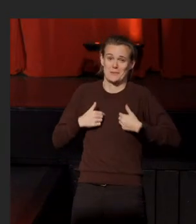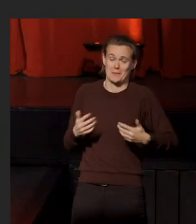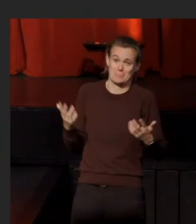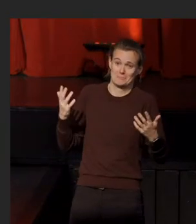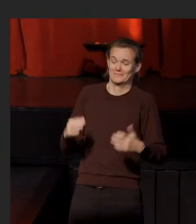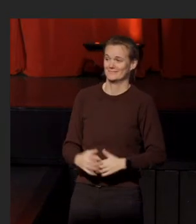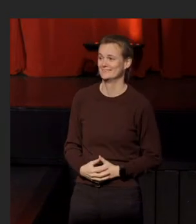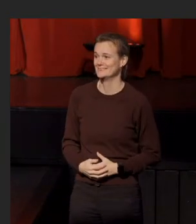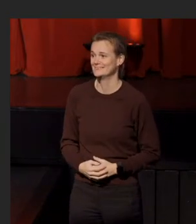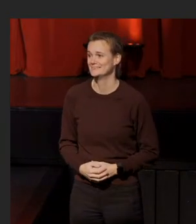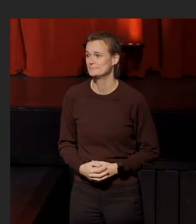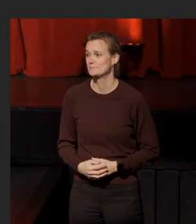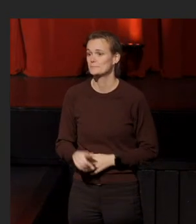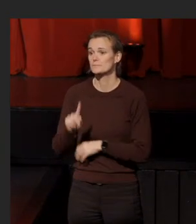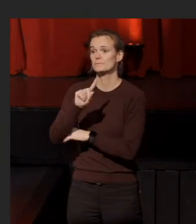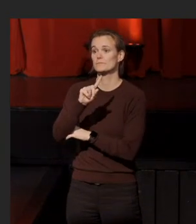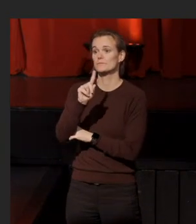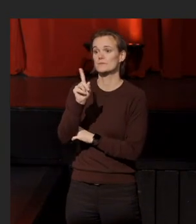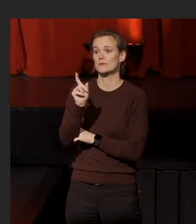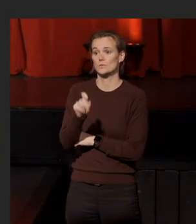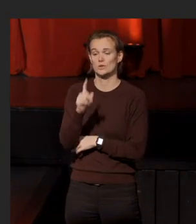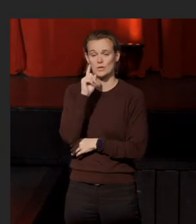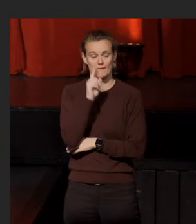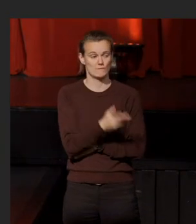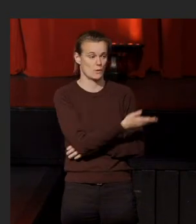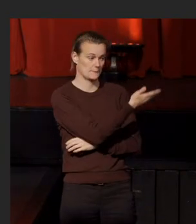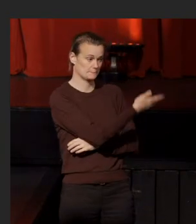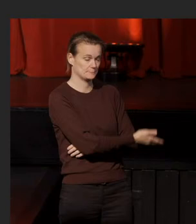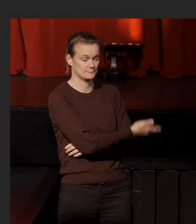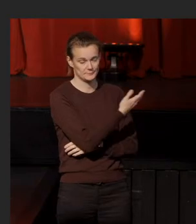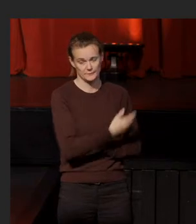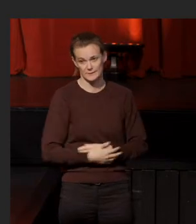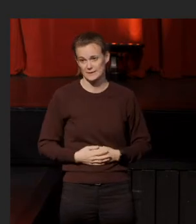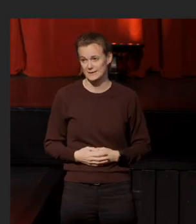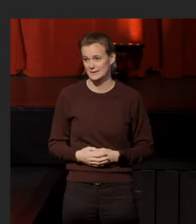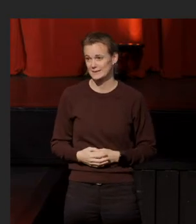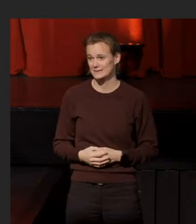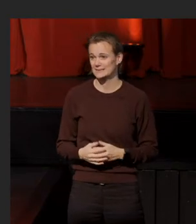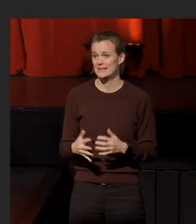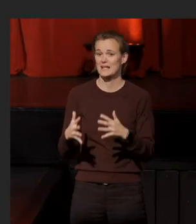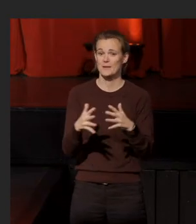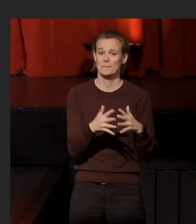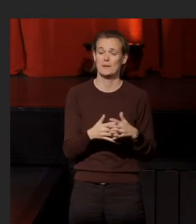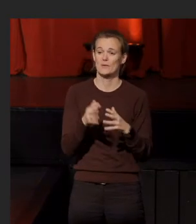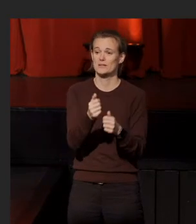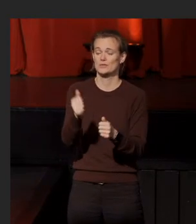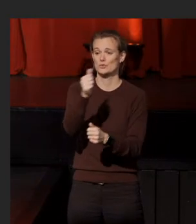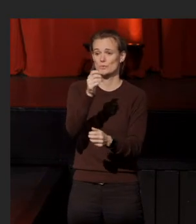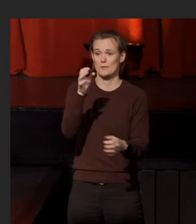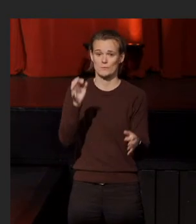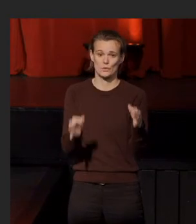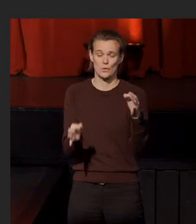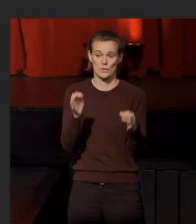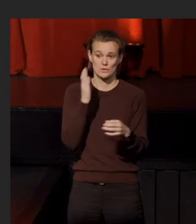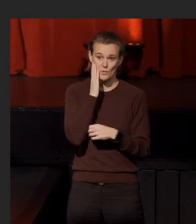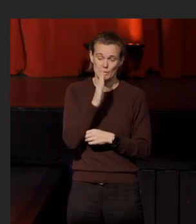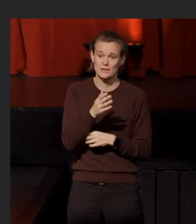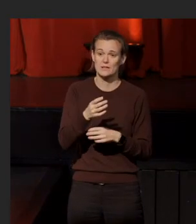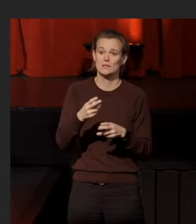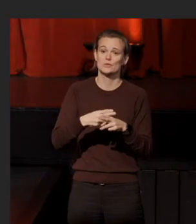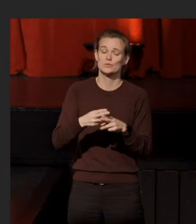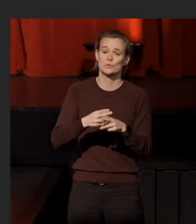A question for you, Kathleen, Professor Hall-Jamieson. The U.S. Supreme Court is going to make an important ruling soon about